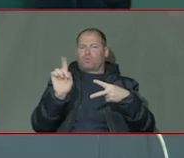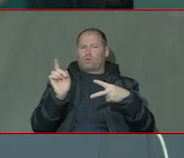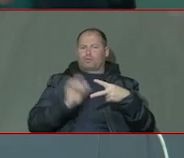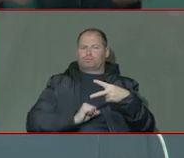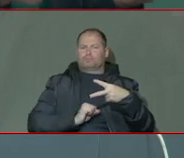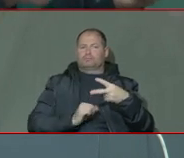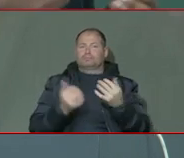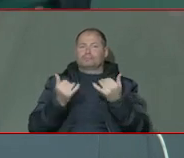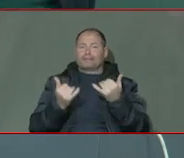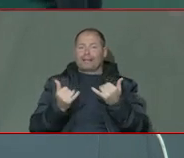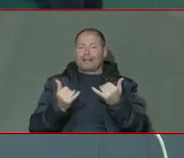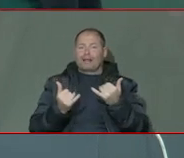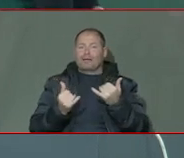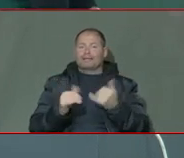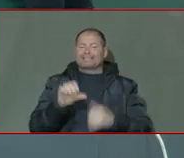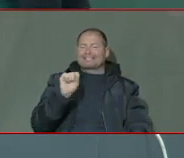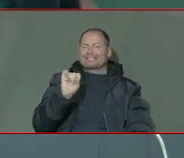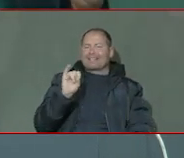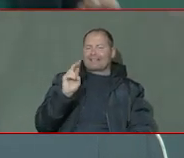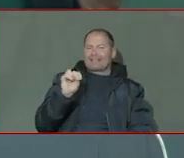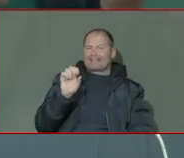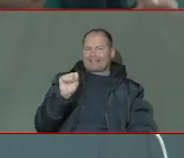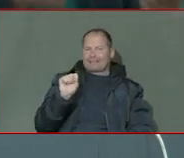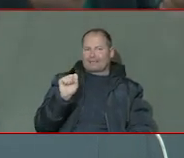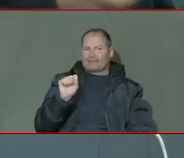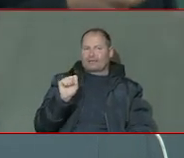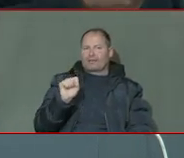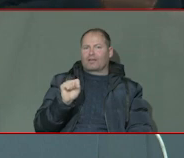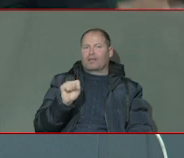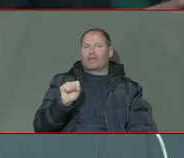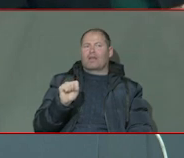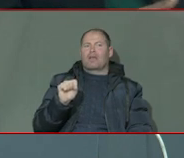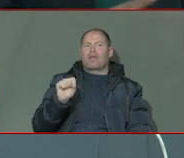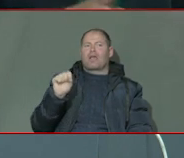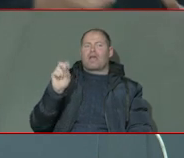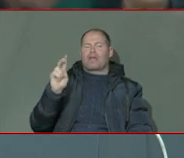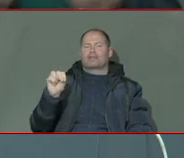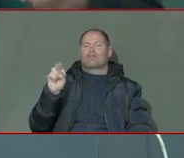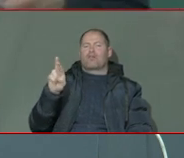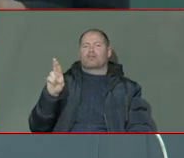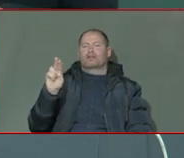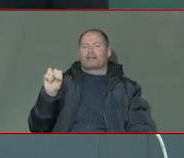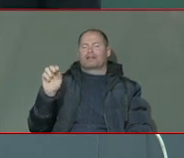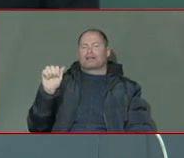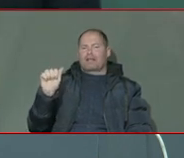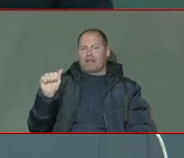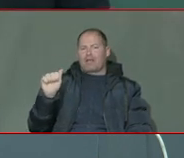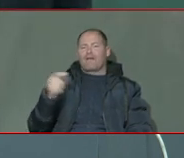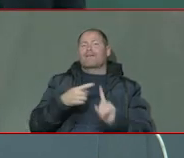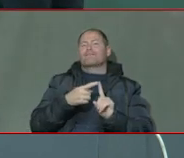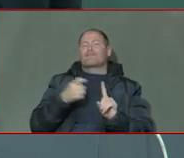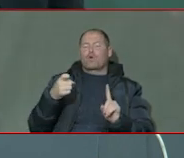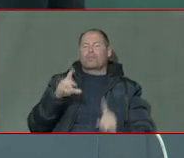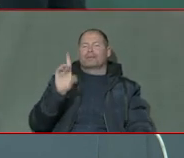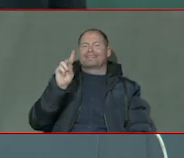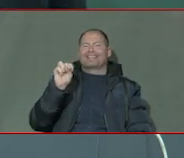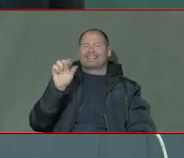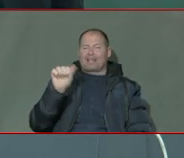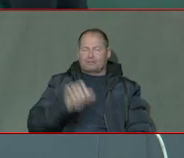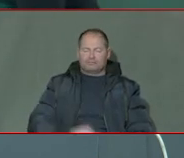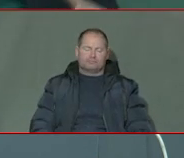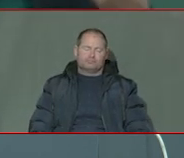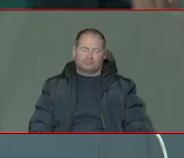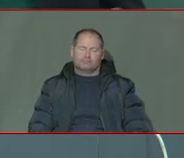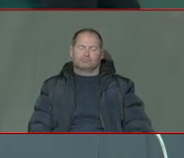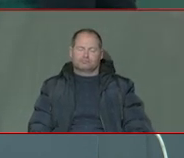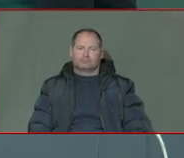the synthesis of mRNA from DNA. We